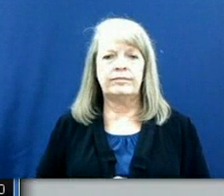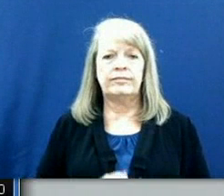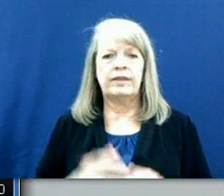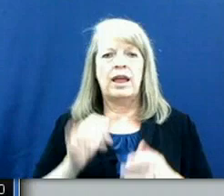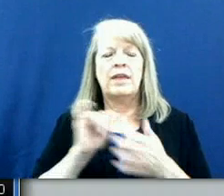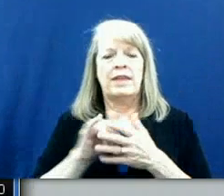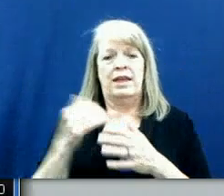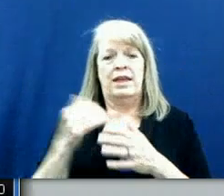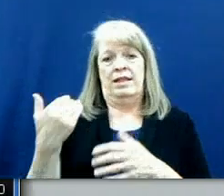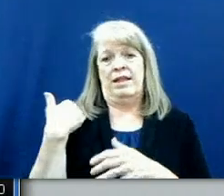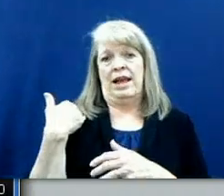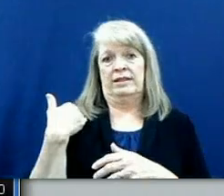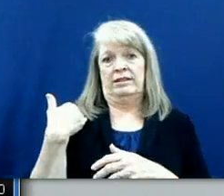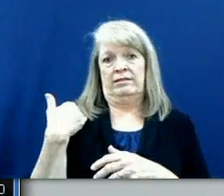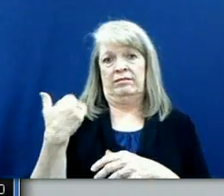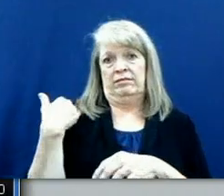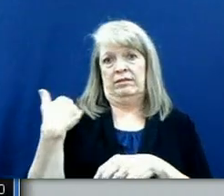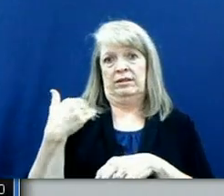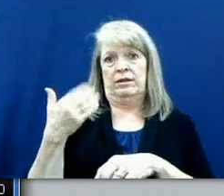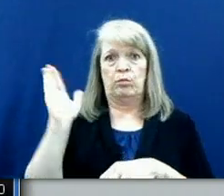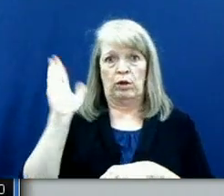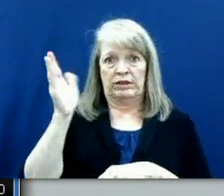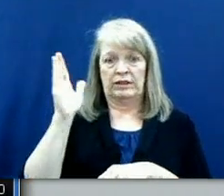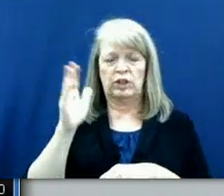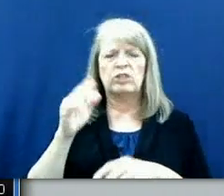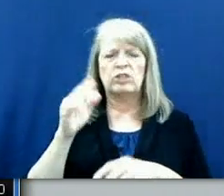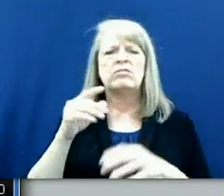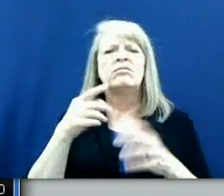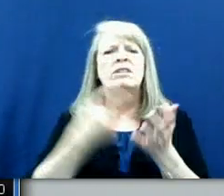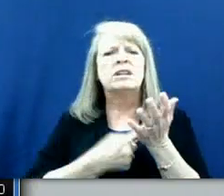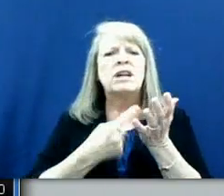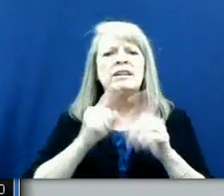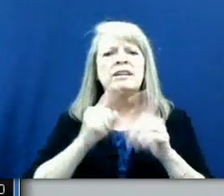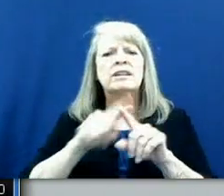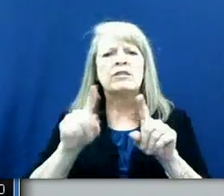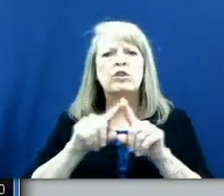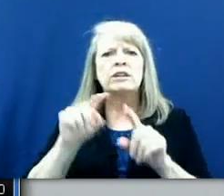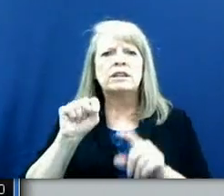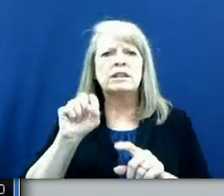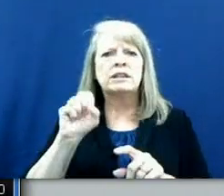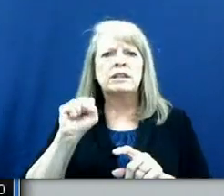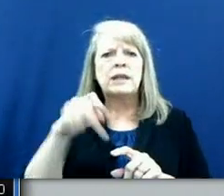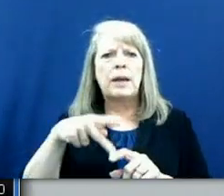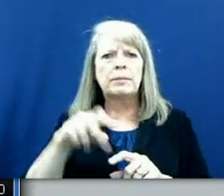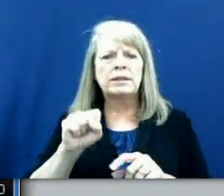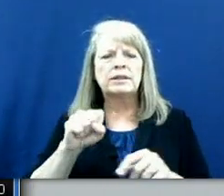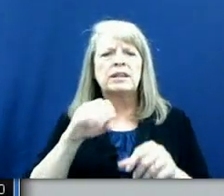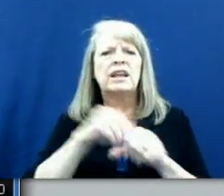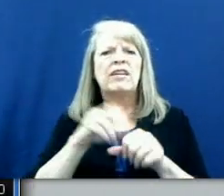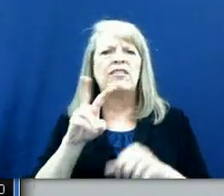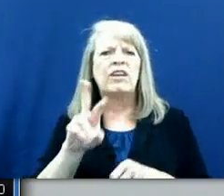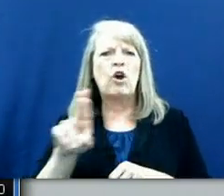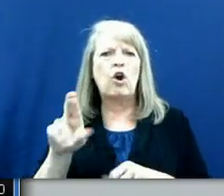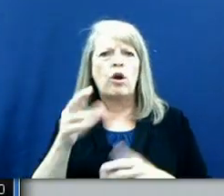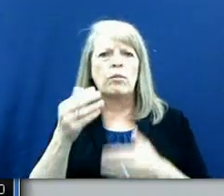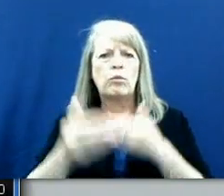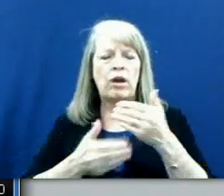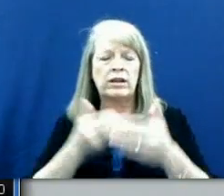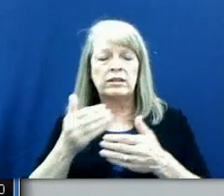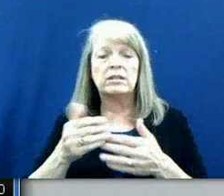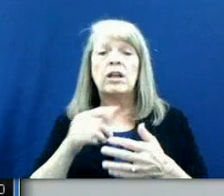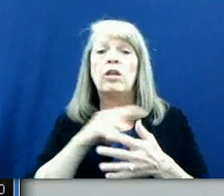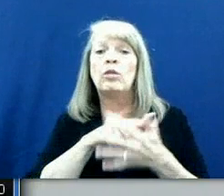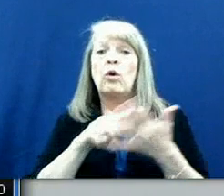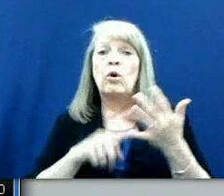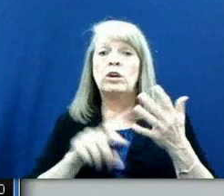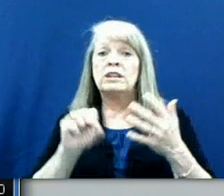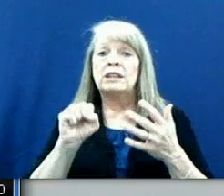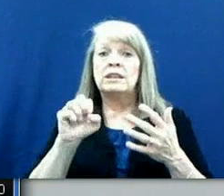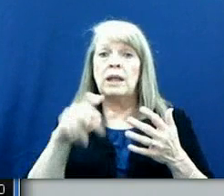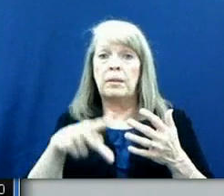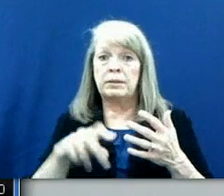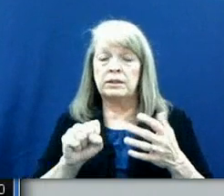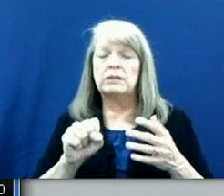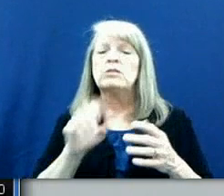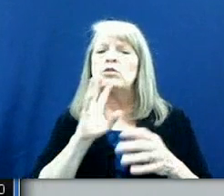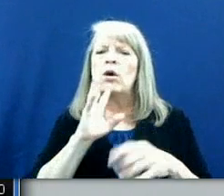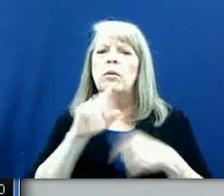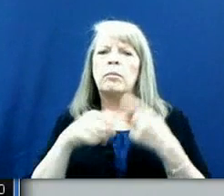The last presentation reviewed the various steps in the VR process. Each of these steps involves services provided by